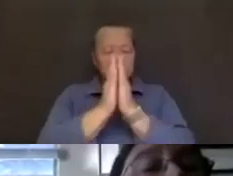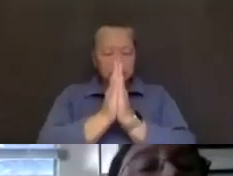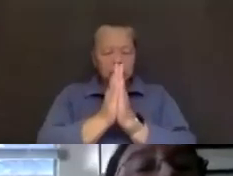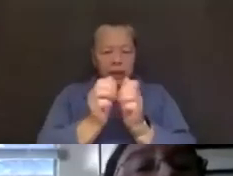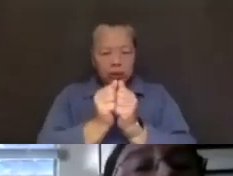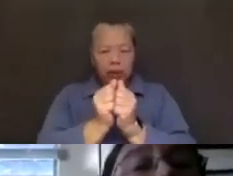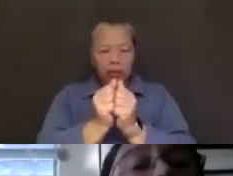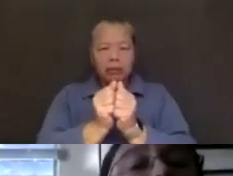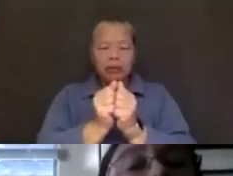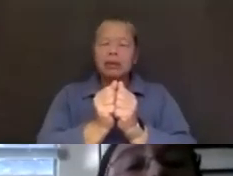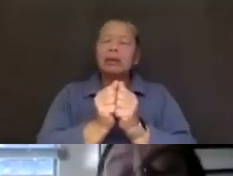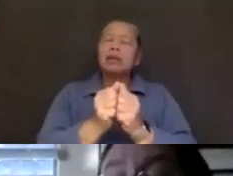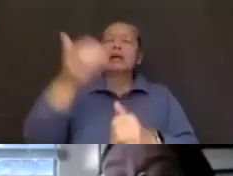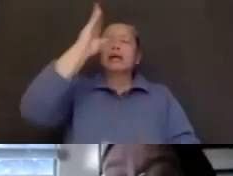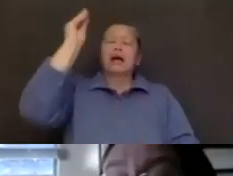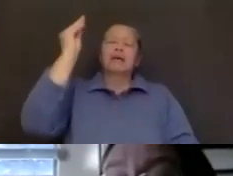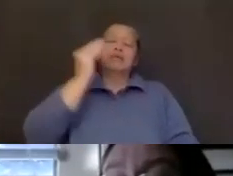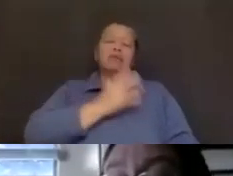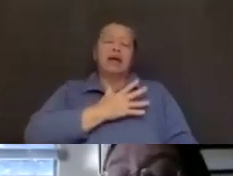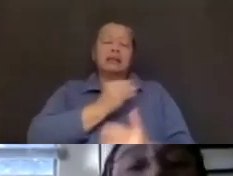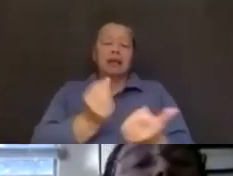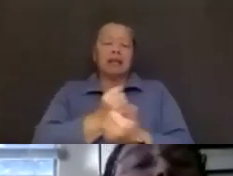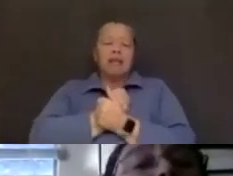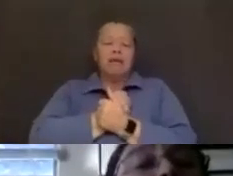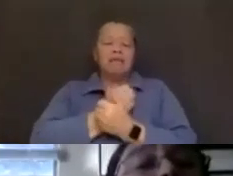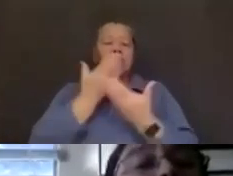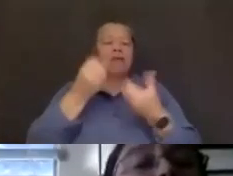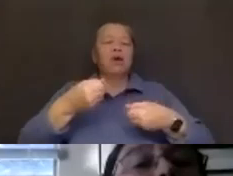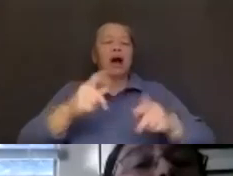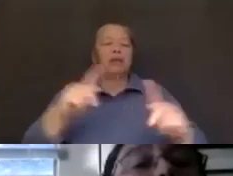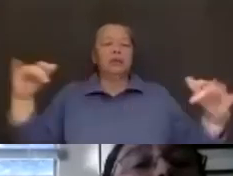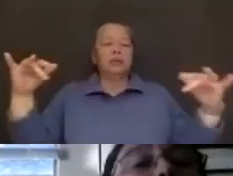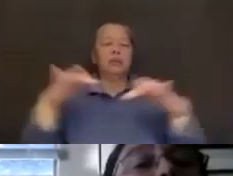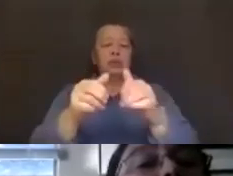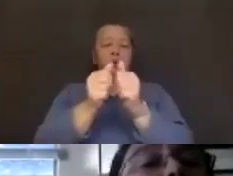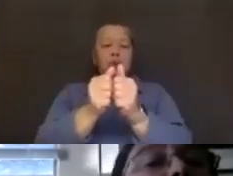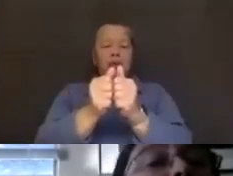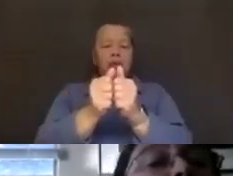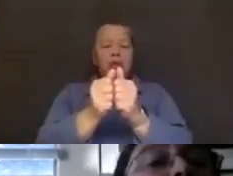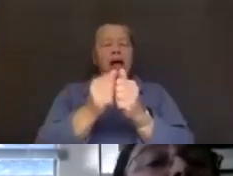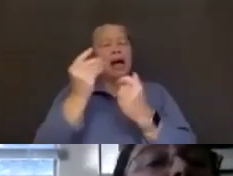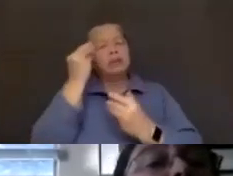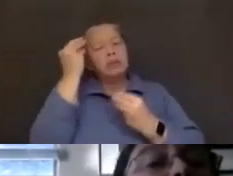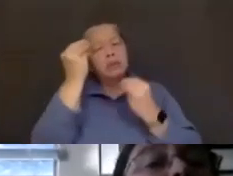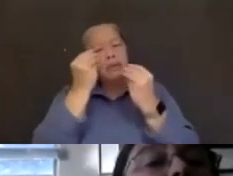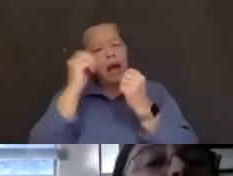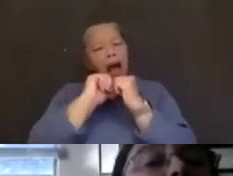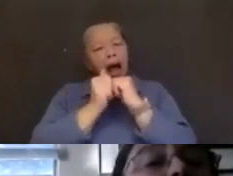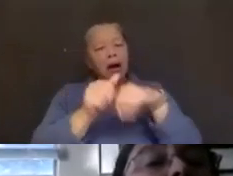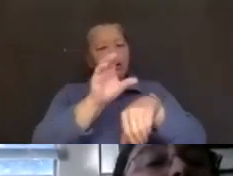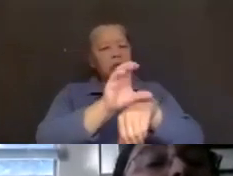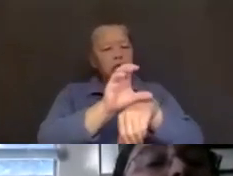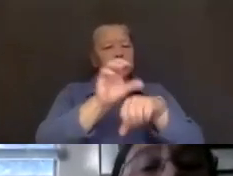Gracious and loving God, we thank you for the opportunity to come together and to reflect on how the church can